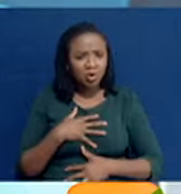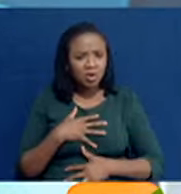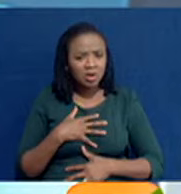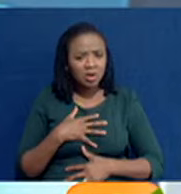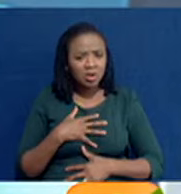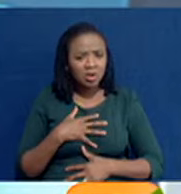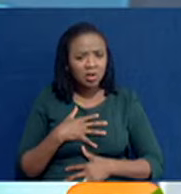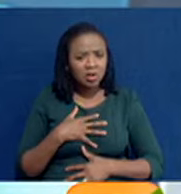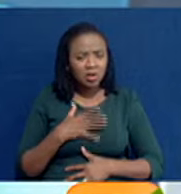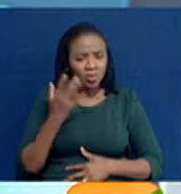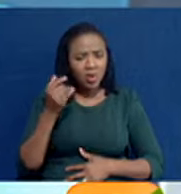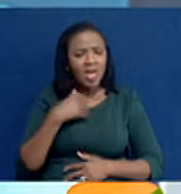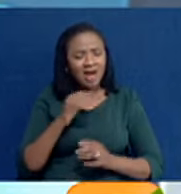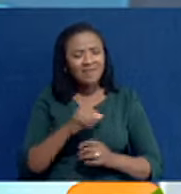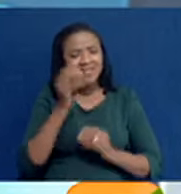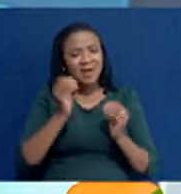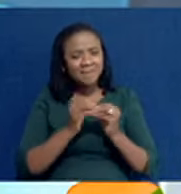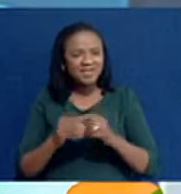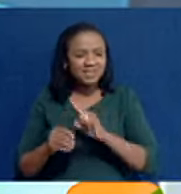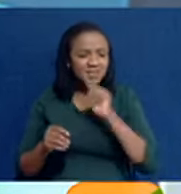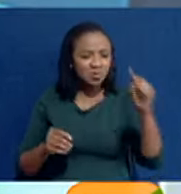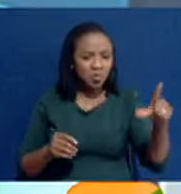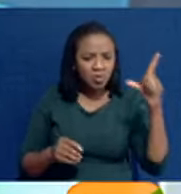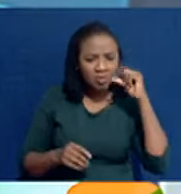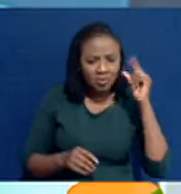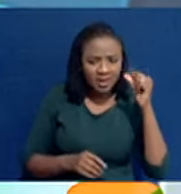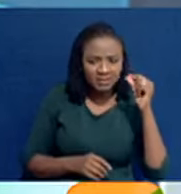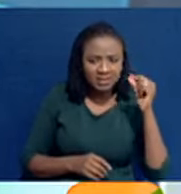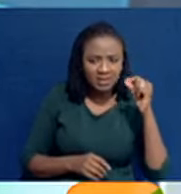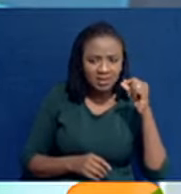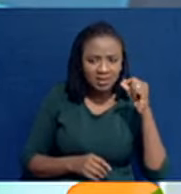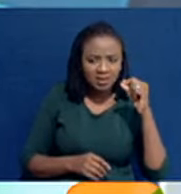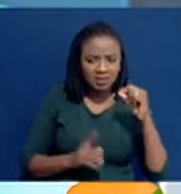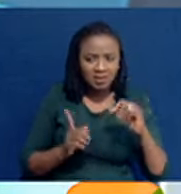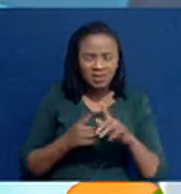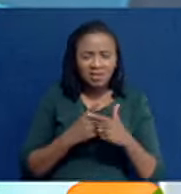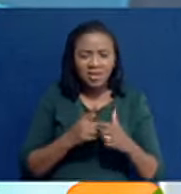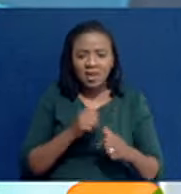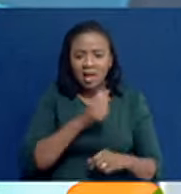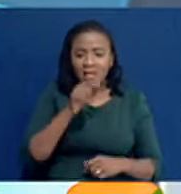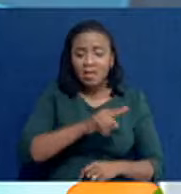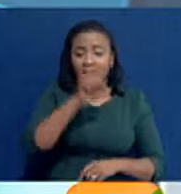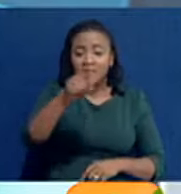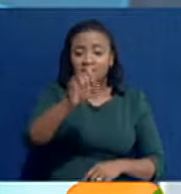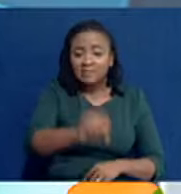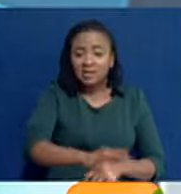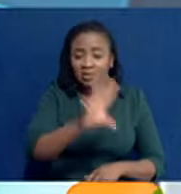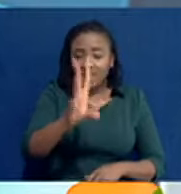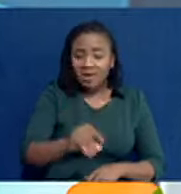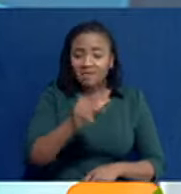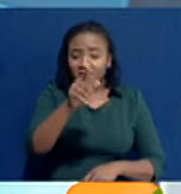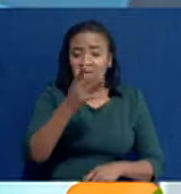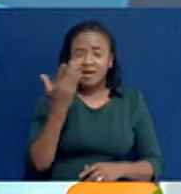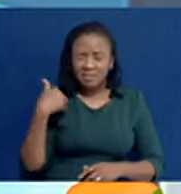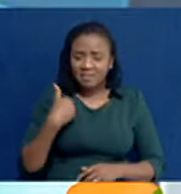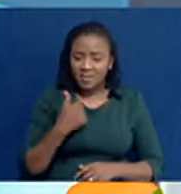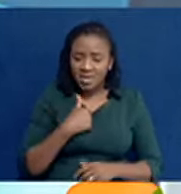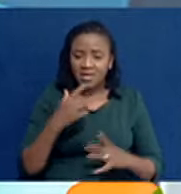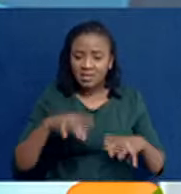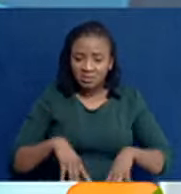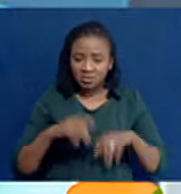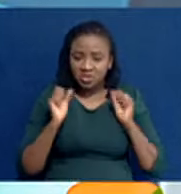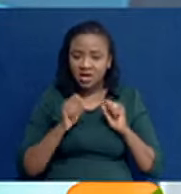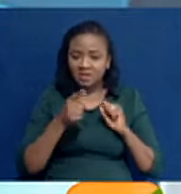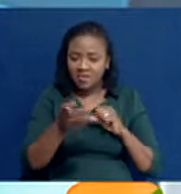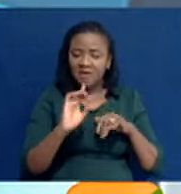Mombasa, ministers, East, Central, and Southern Africa. I was then the chair for that region,